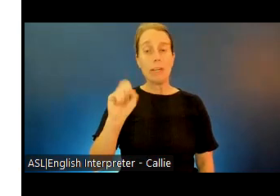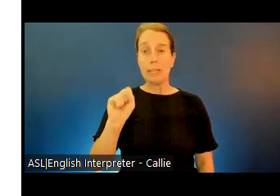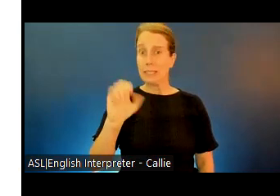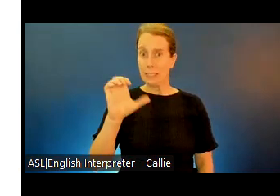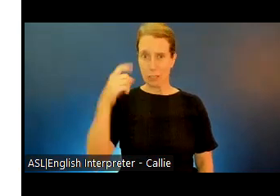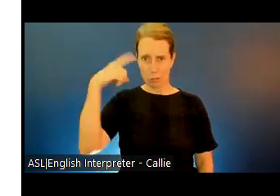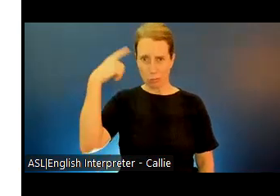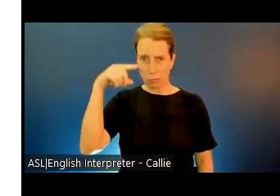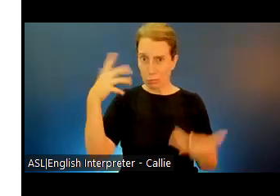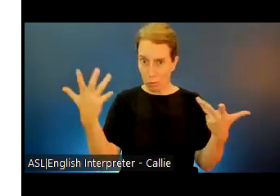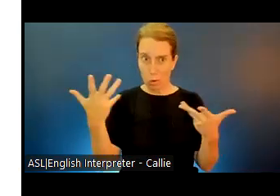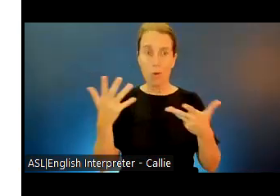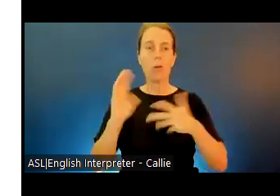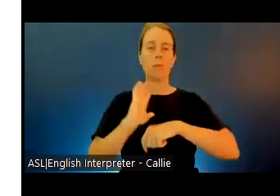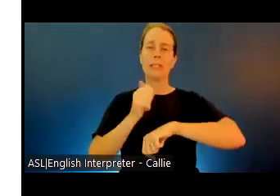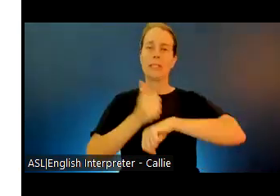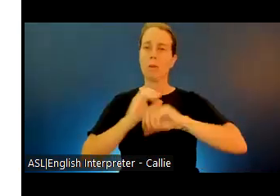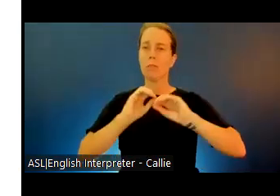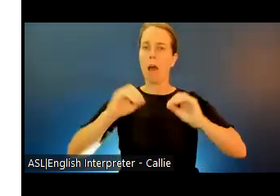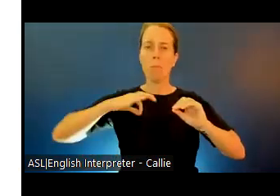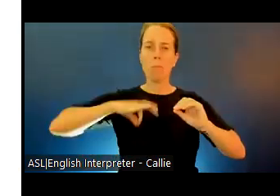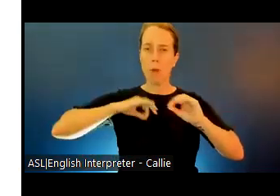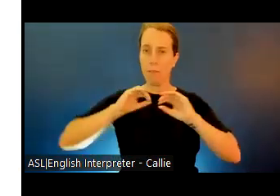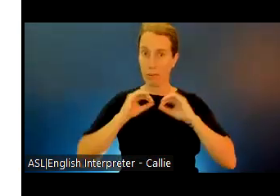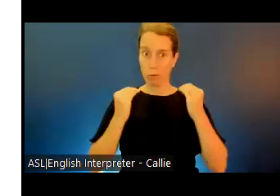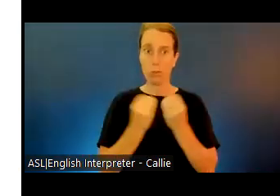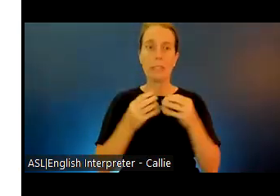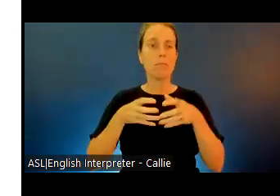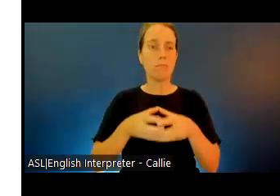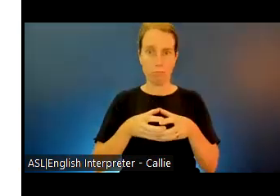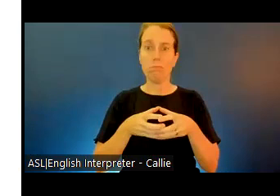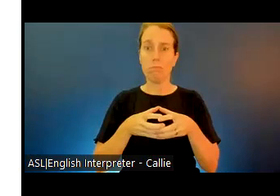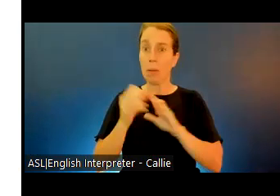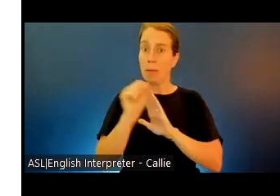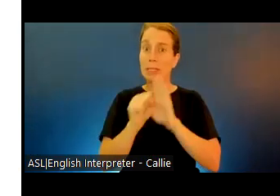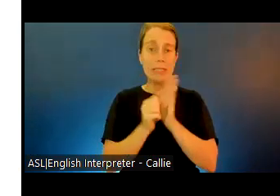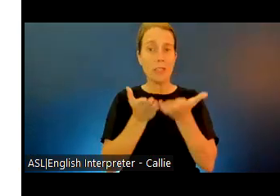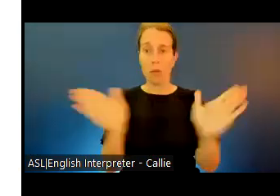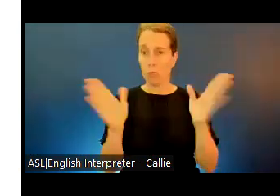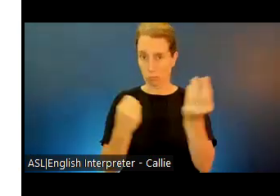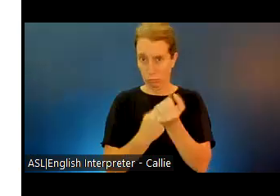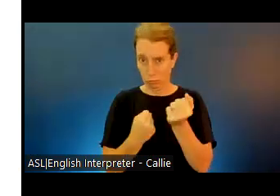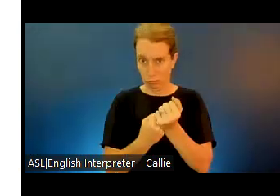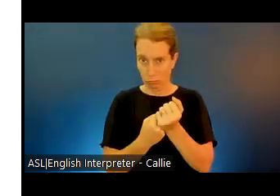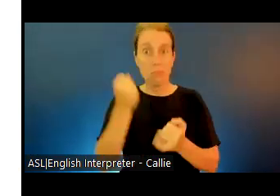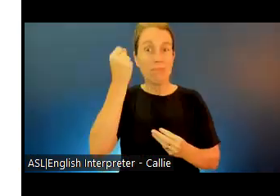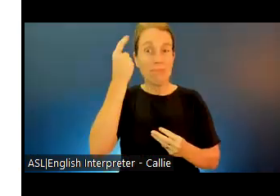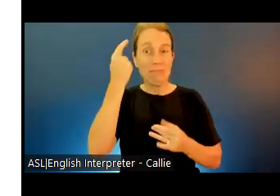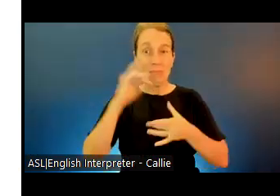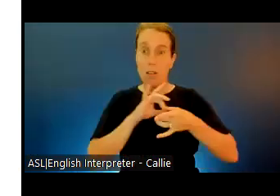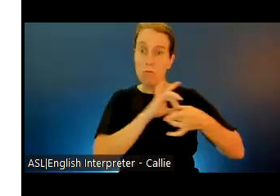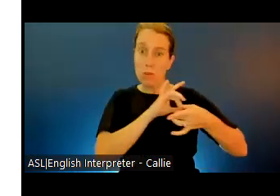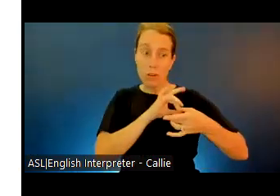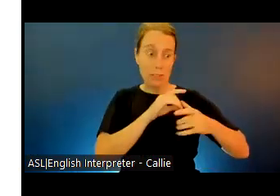the state. It's important to recognize that we are independent of any agency that provides services or treatment to people with